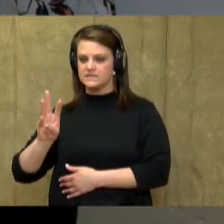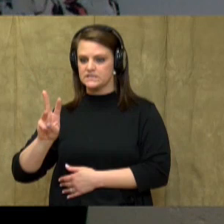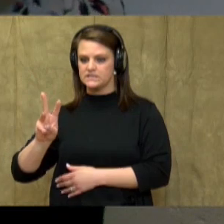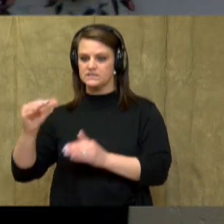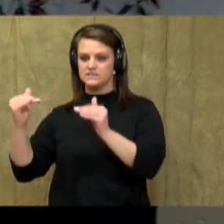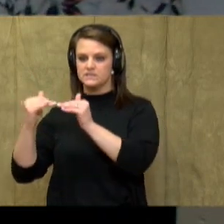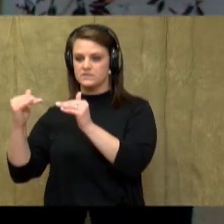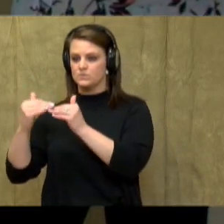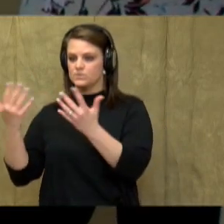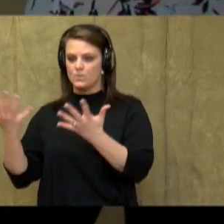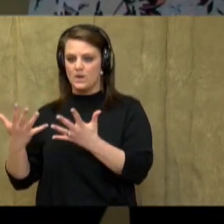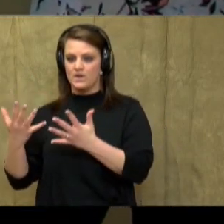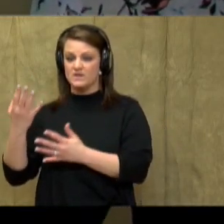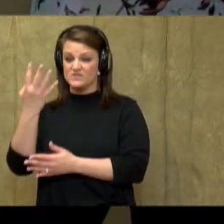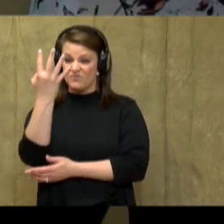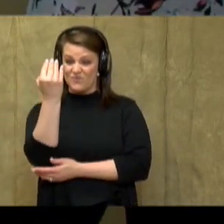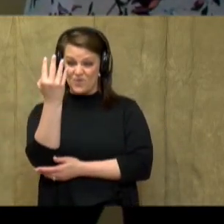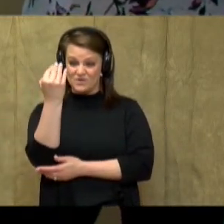5/16.